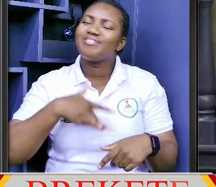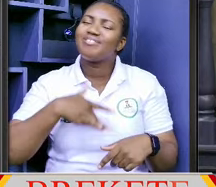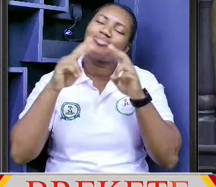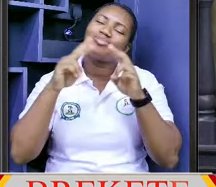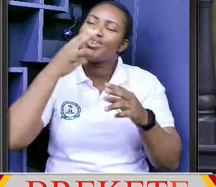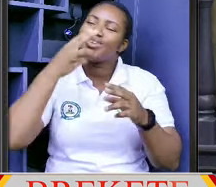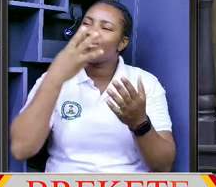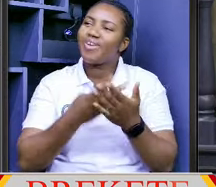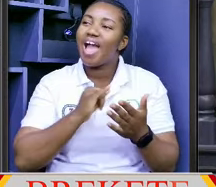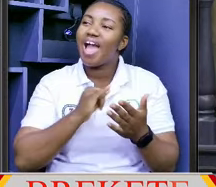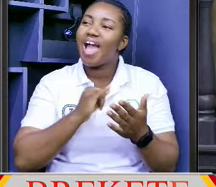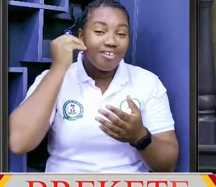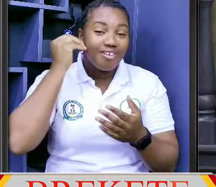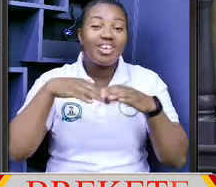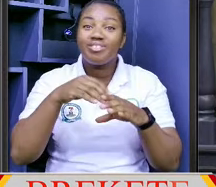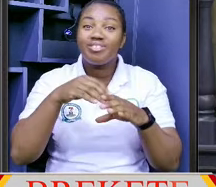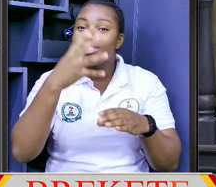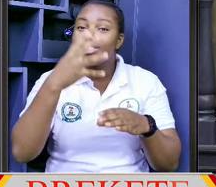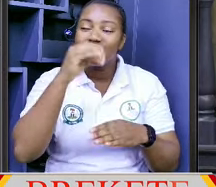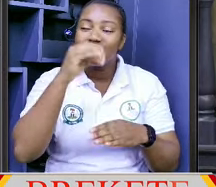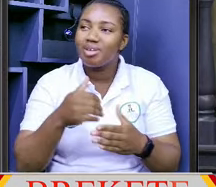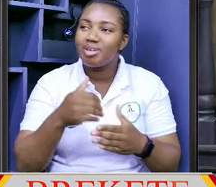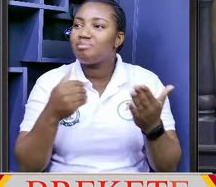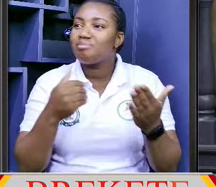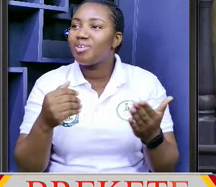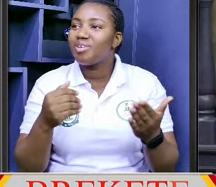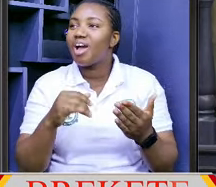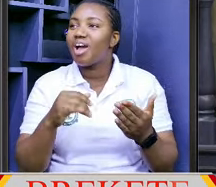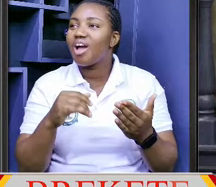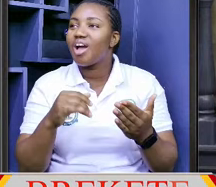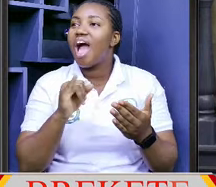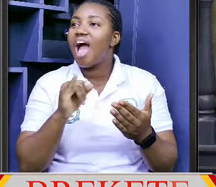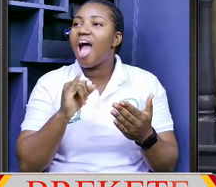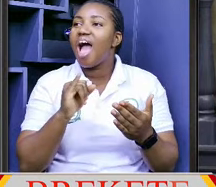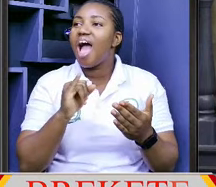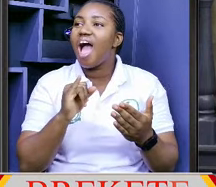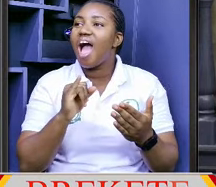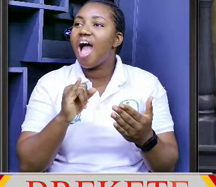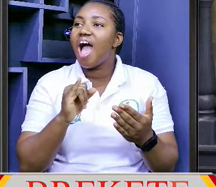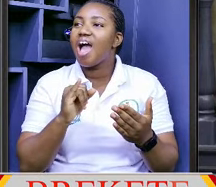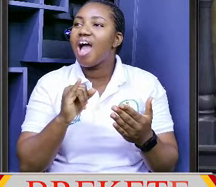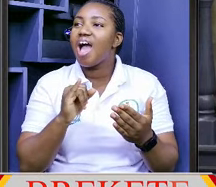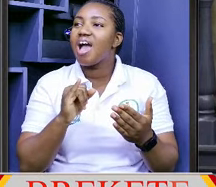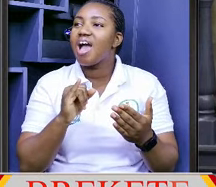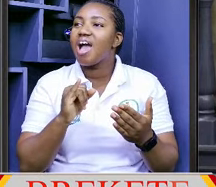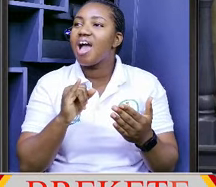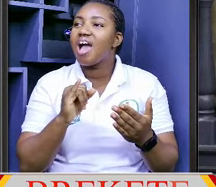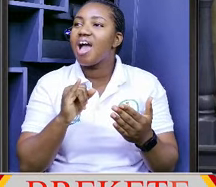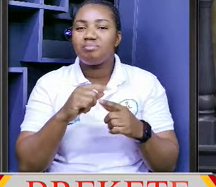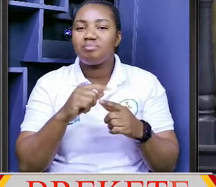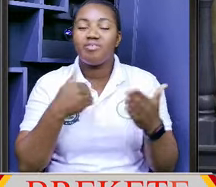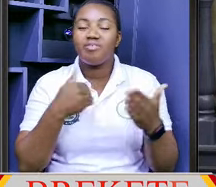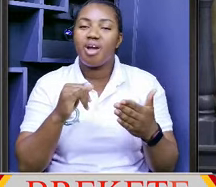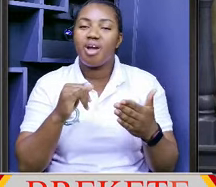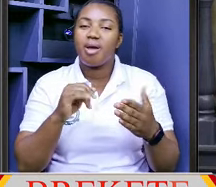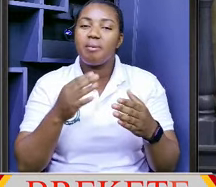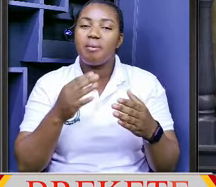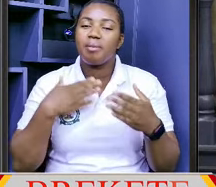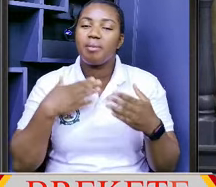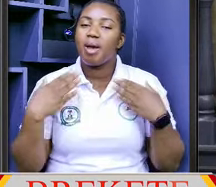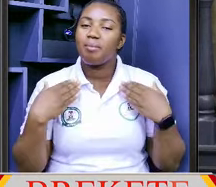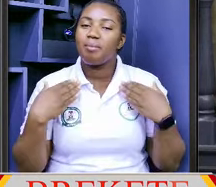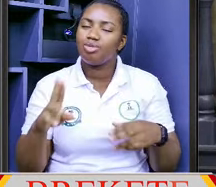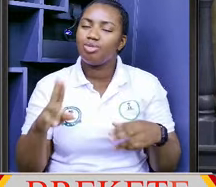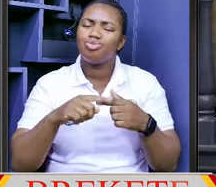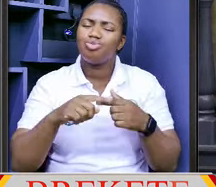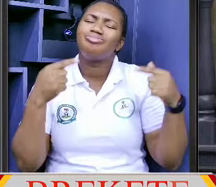I was even sleeping before. I will not be able to sleep. All my body will be paining me. But now I can sleep very well. Thank you. Look,